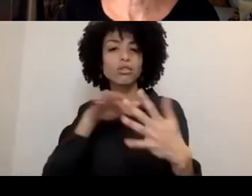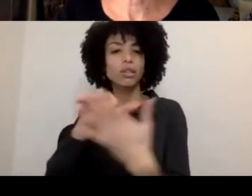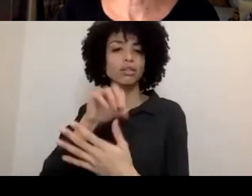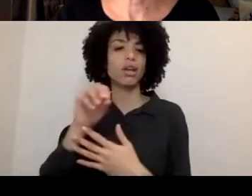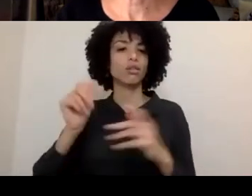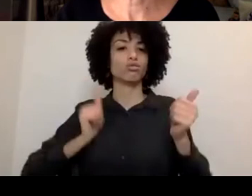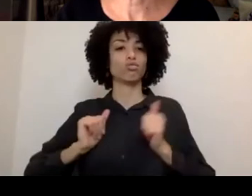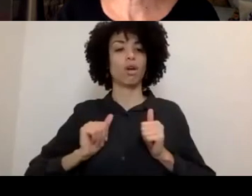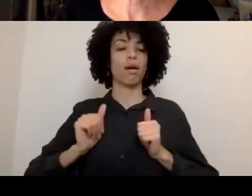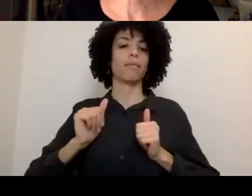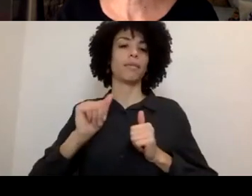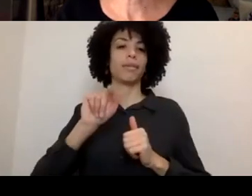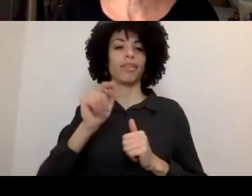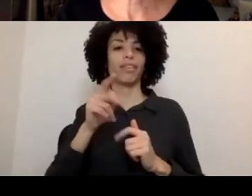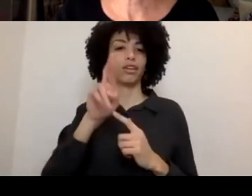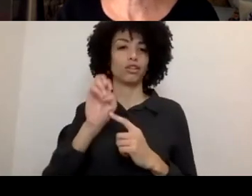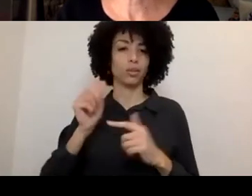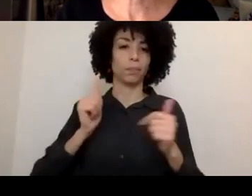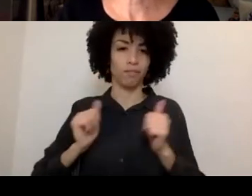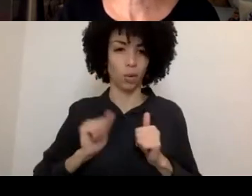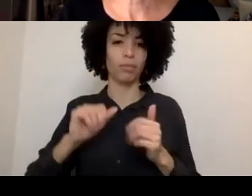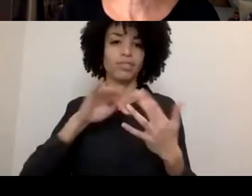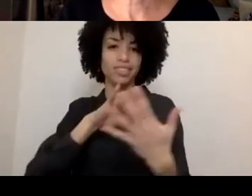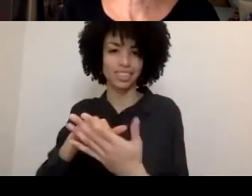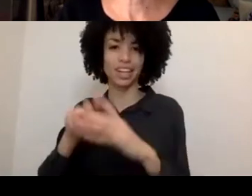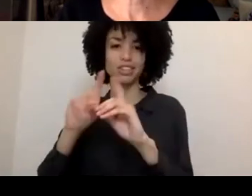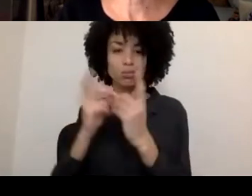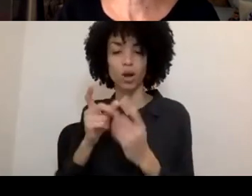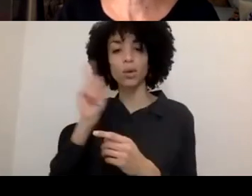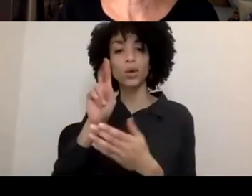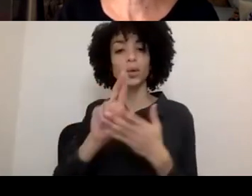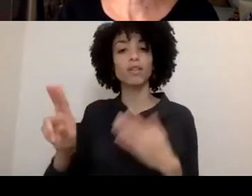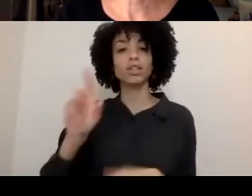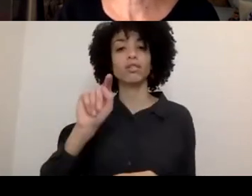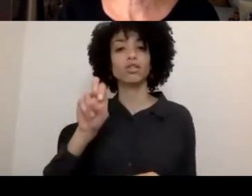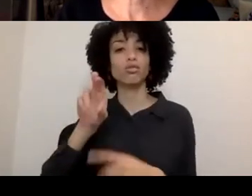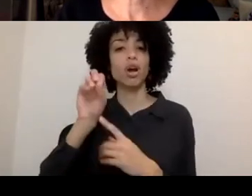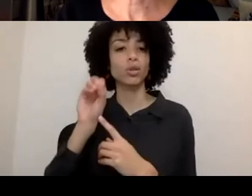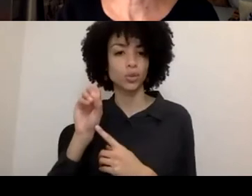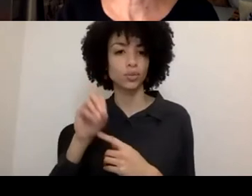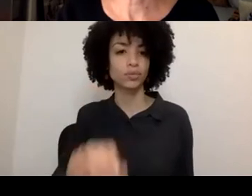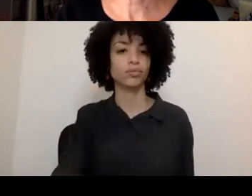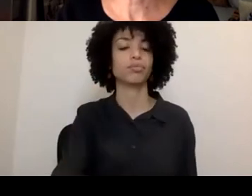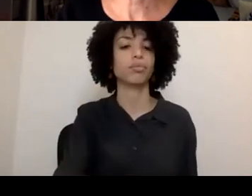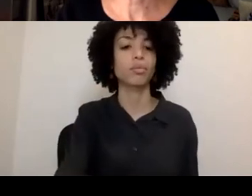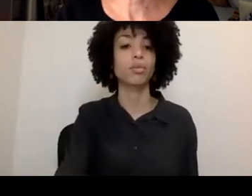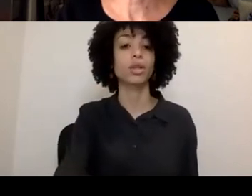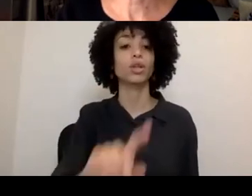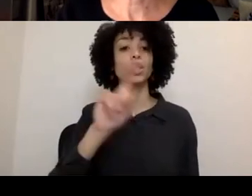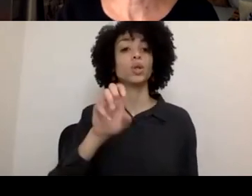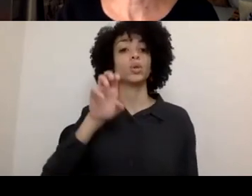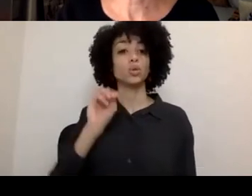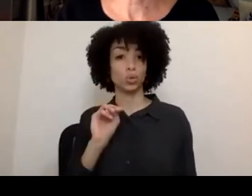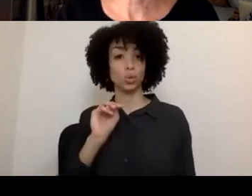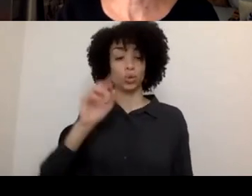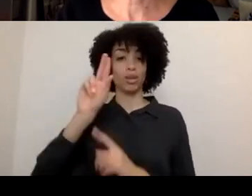of Toronto. So Carter writes, Zoom has erected its headquarters in San Jose, California, while Skype has erected